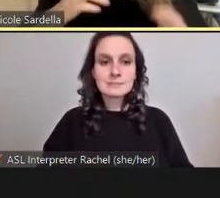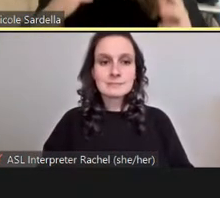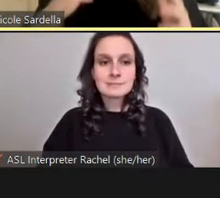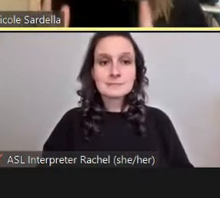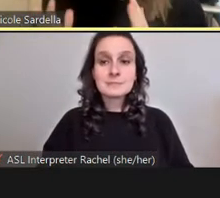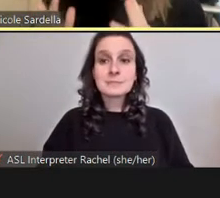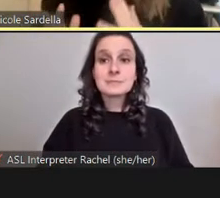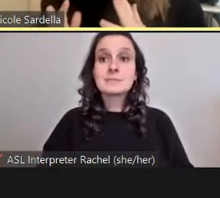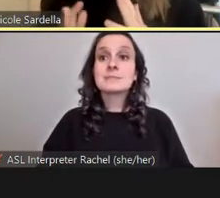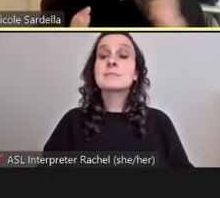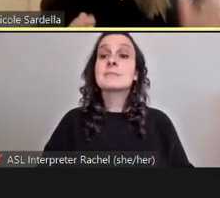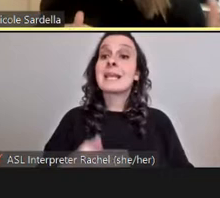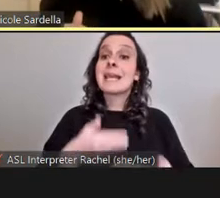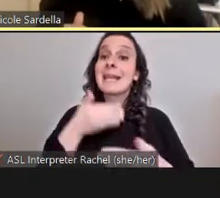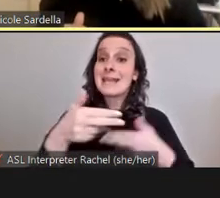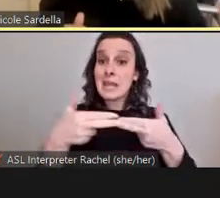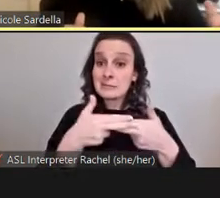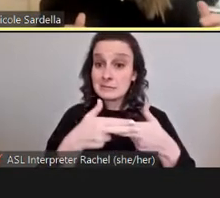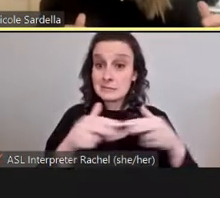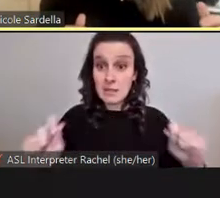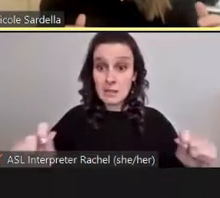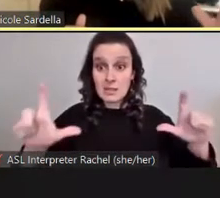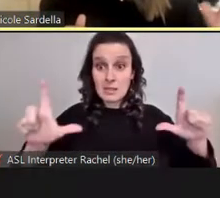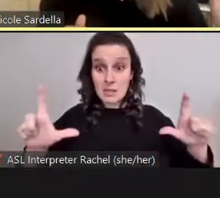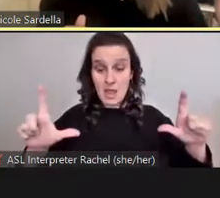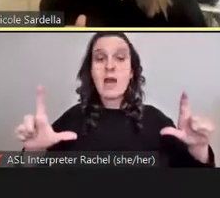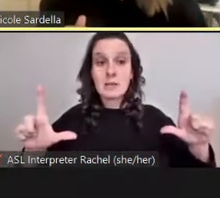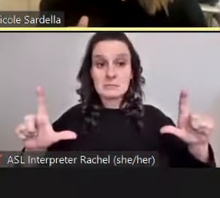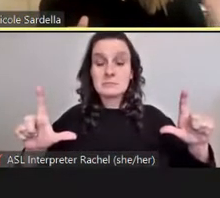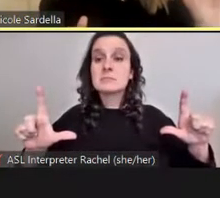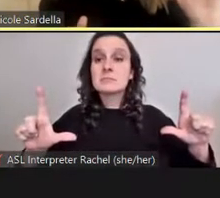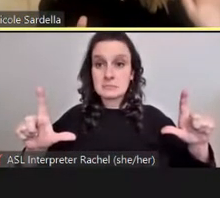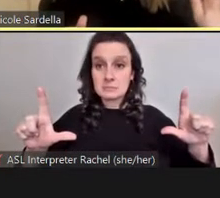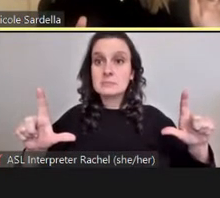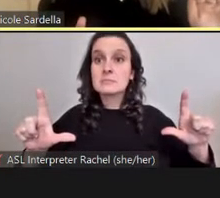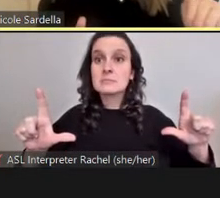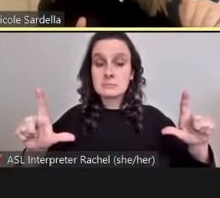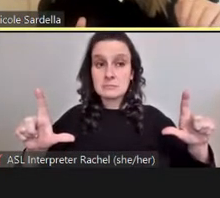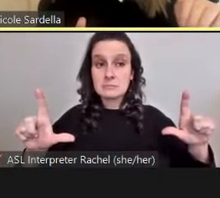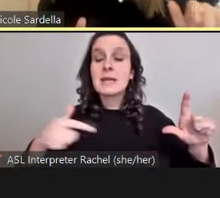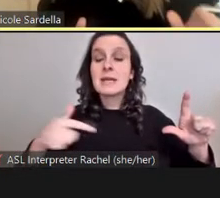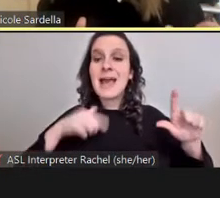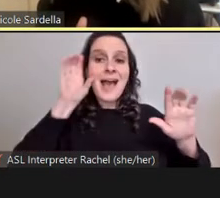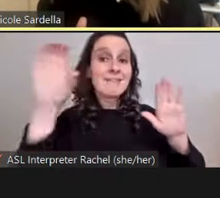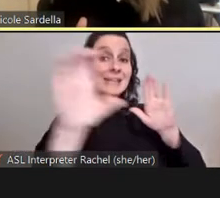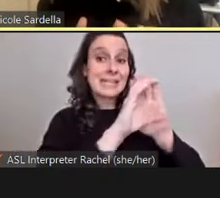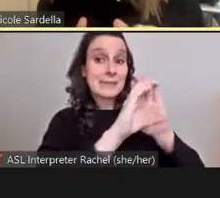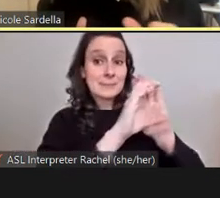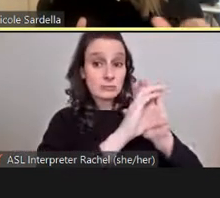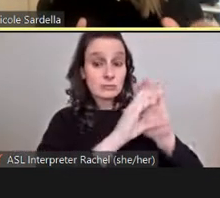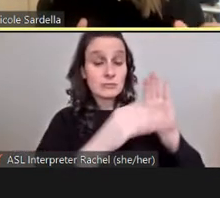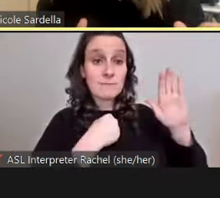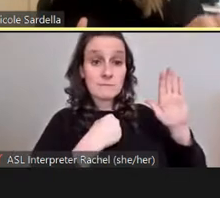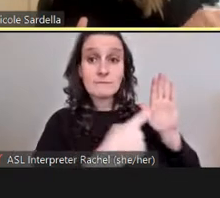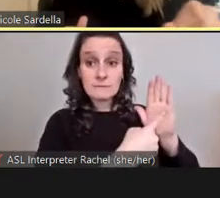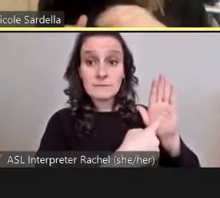And in terms of the next slide, this is a slide with an image of